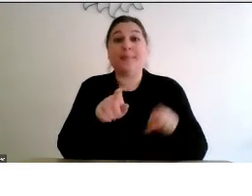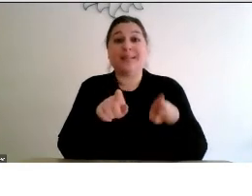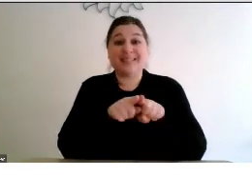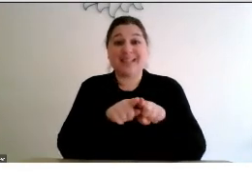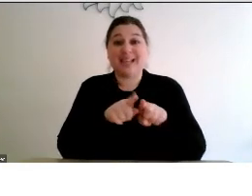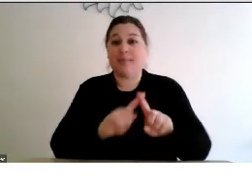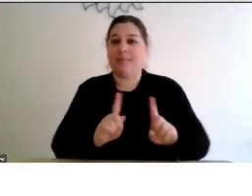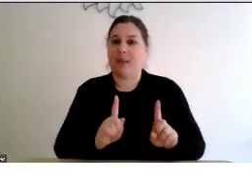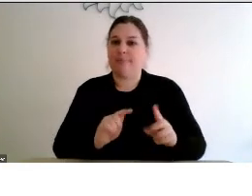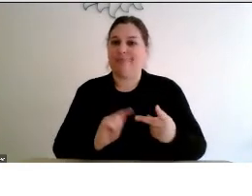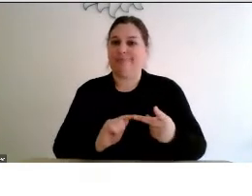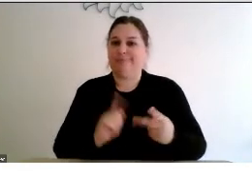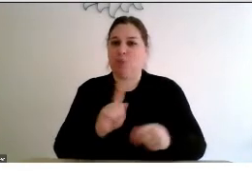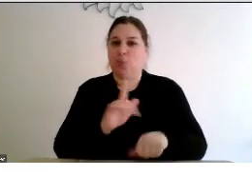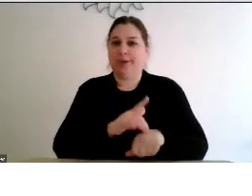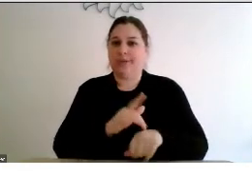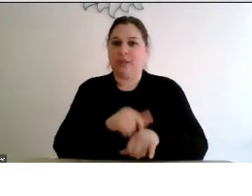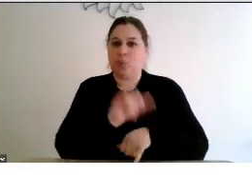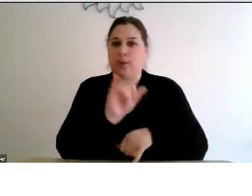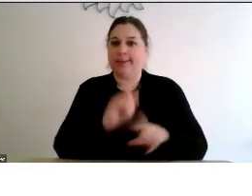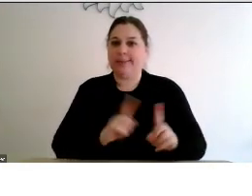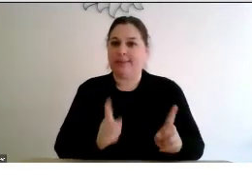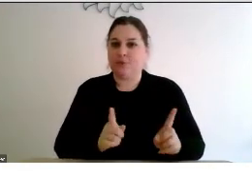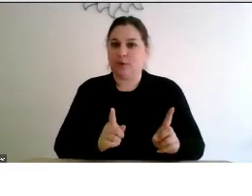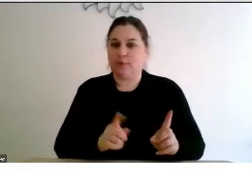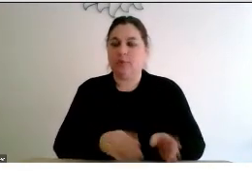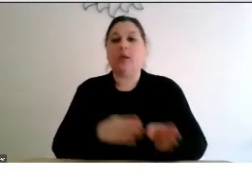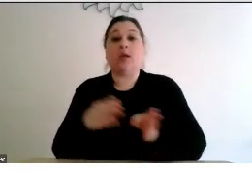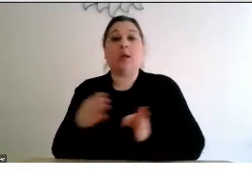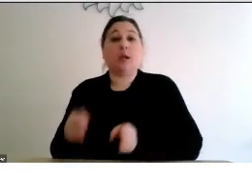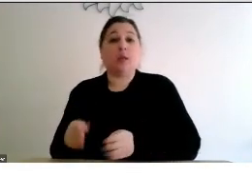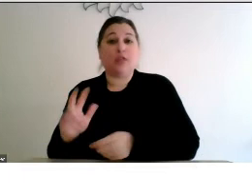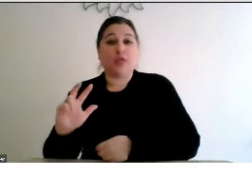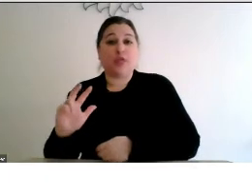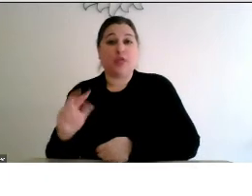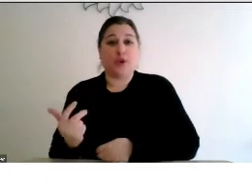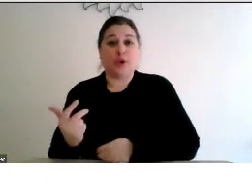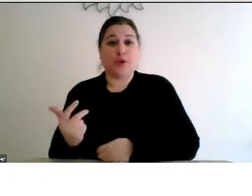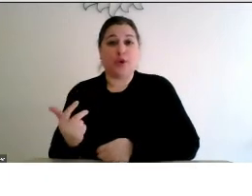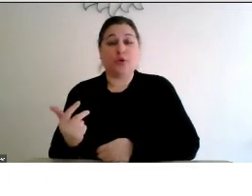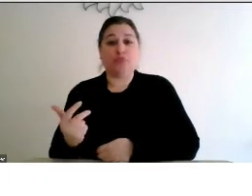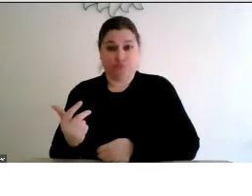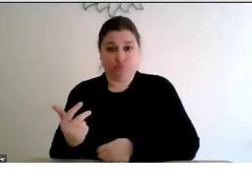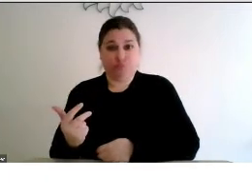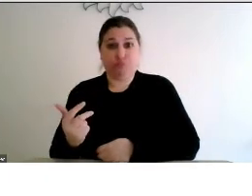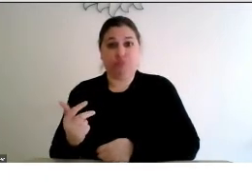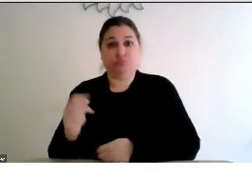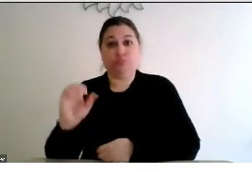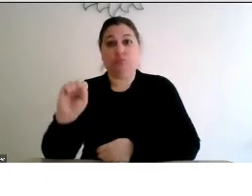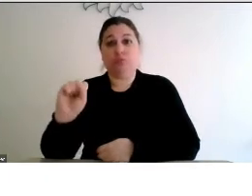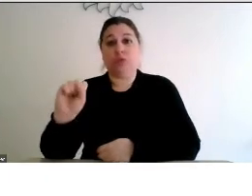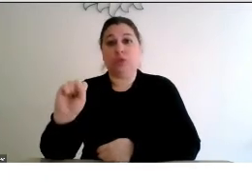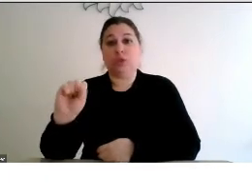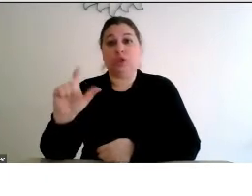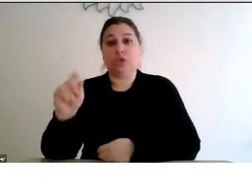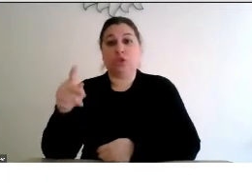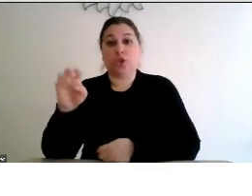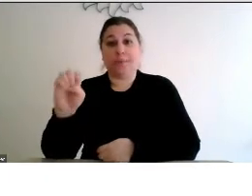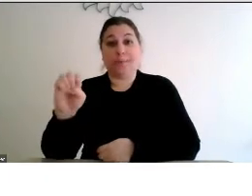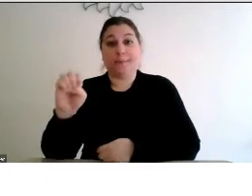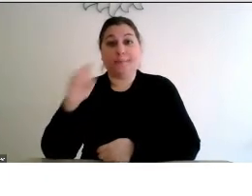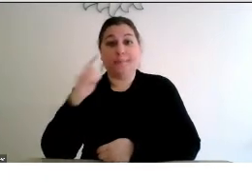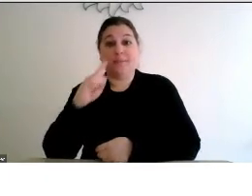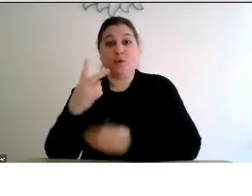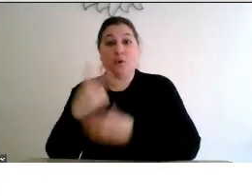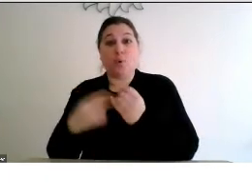they cross once. So automatically, their slopes are different. This is how you can